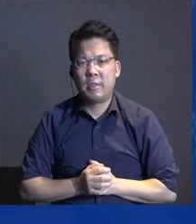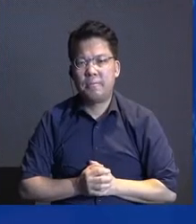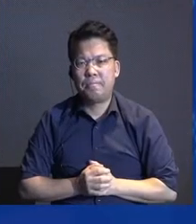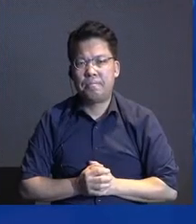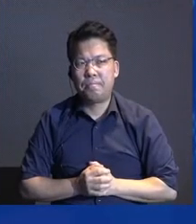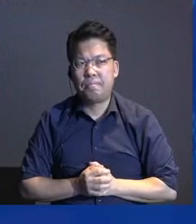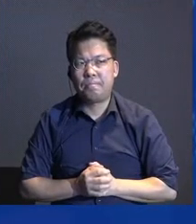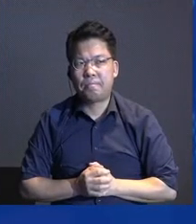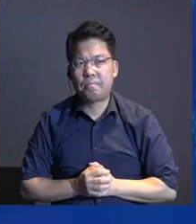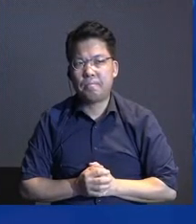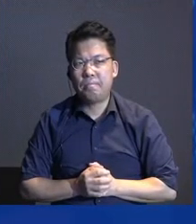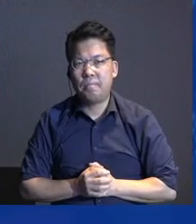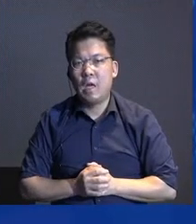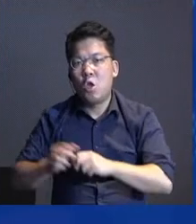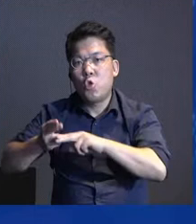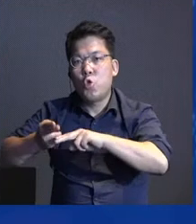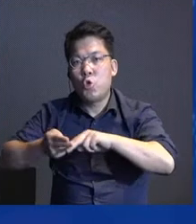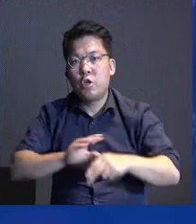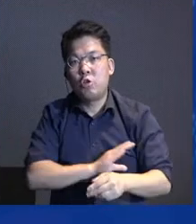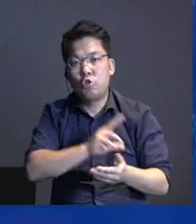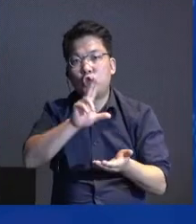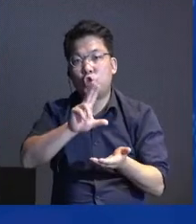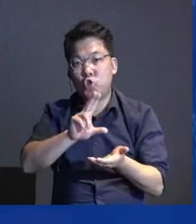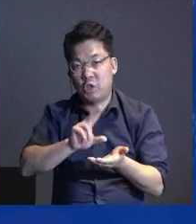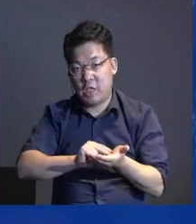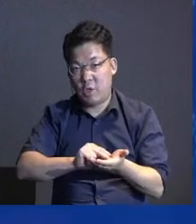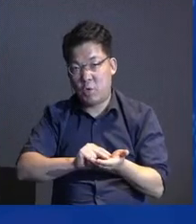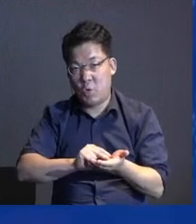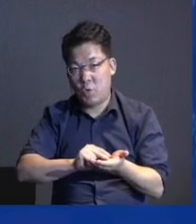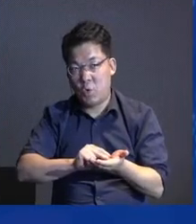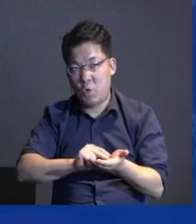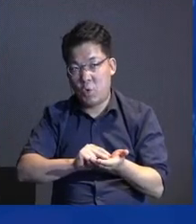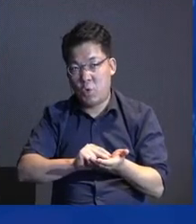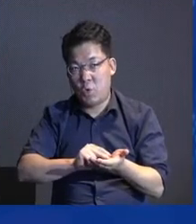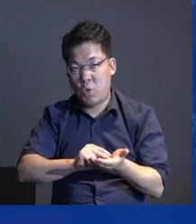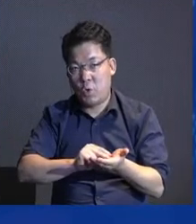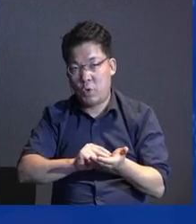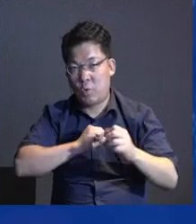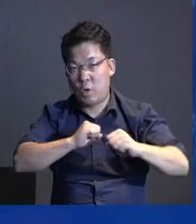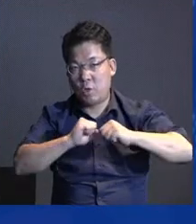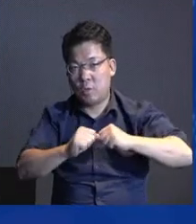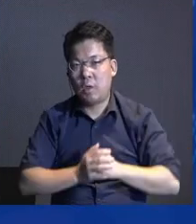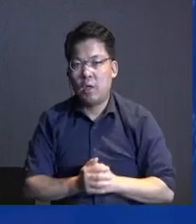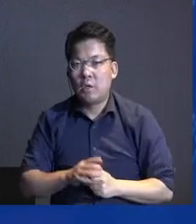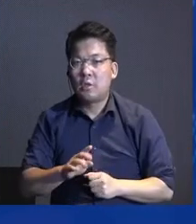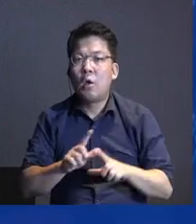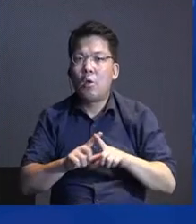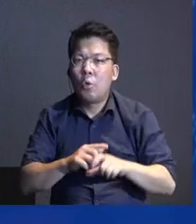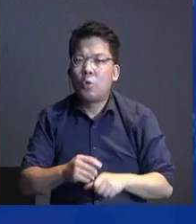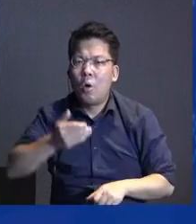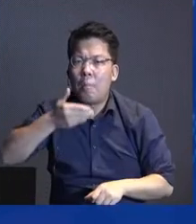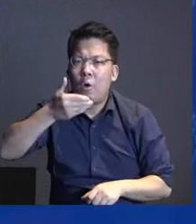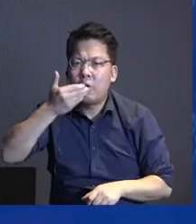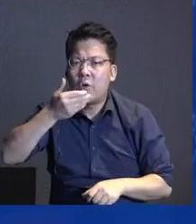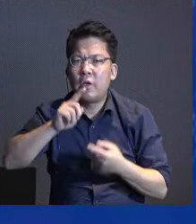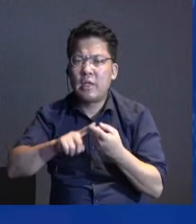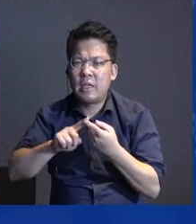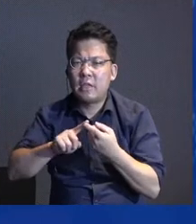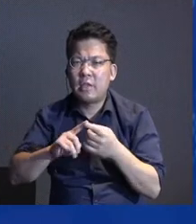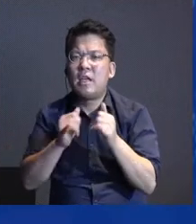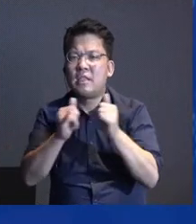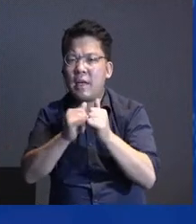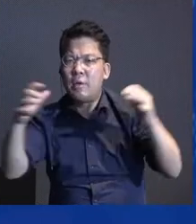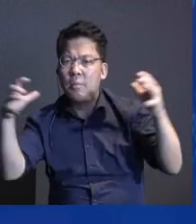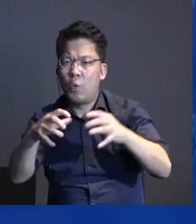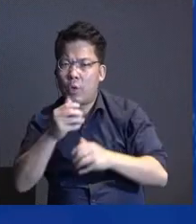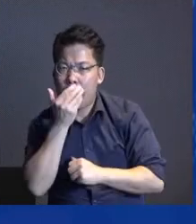We also believe kind of food also brings people together. So that was very well received. And then on the left-hand side, you